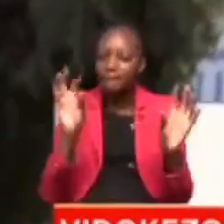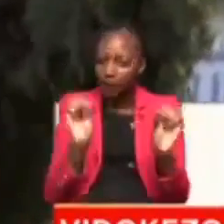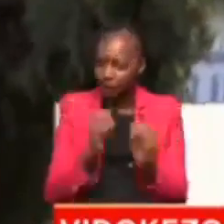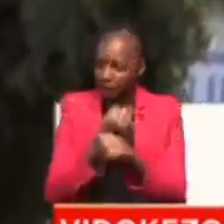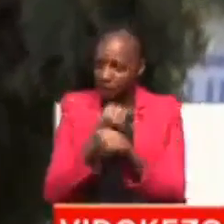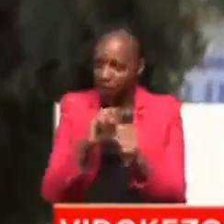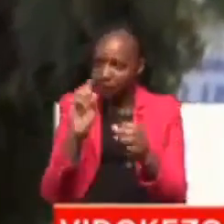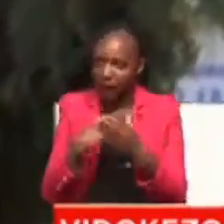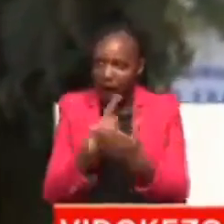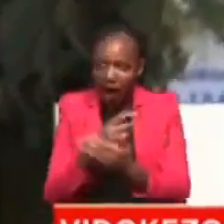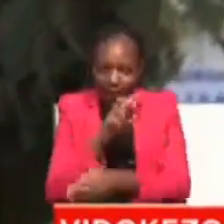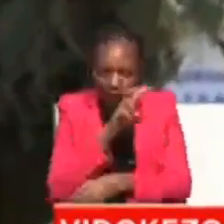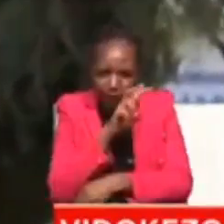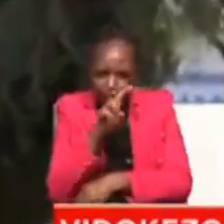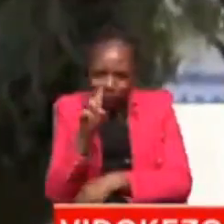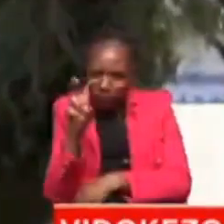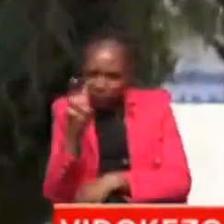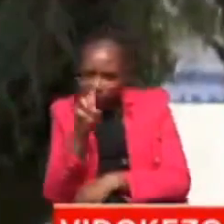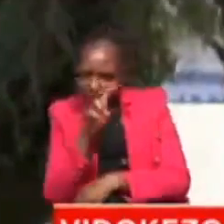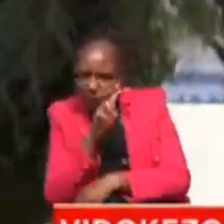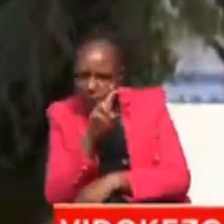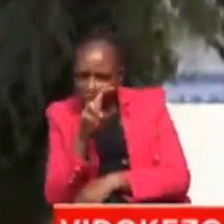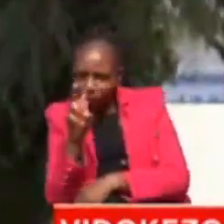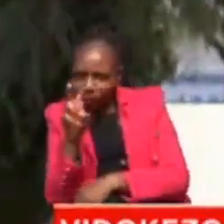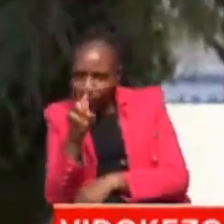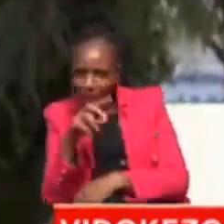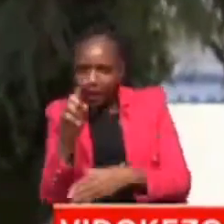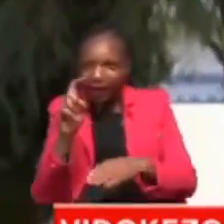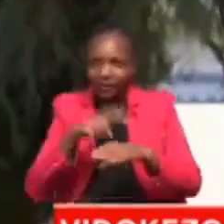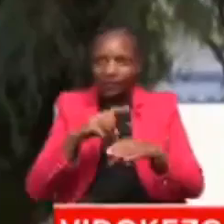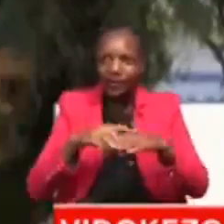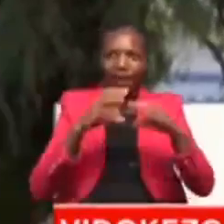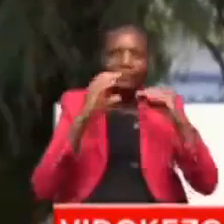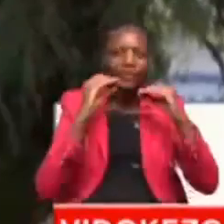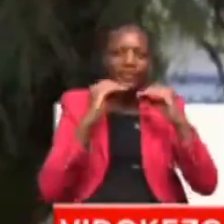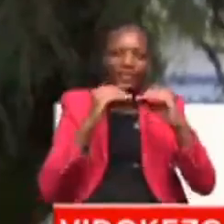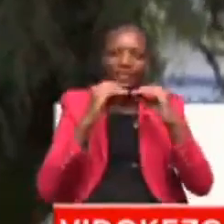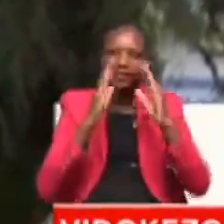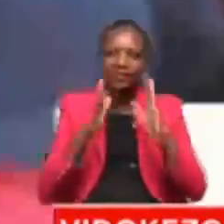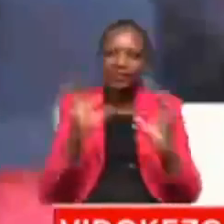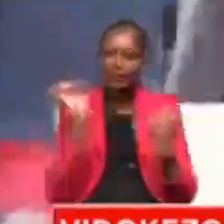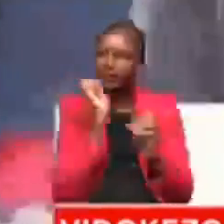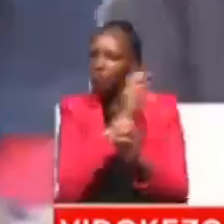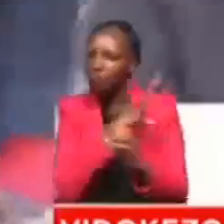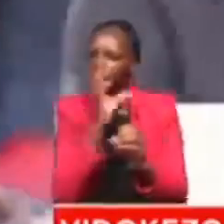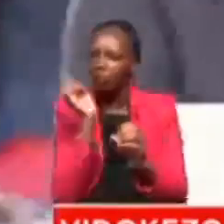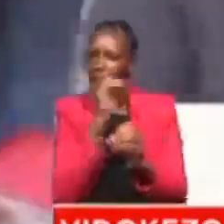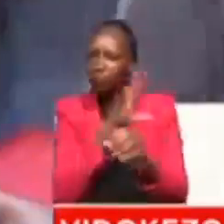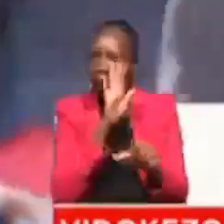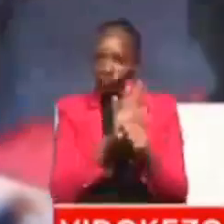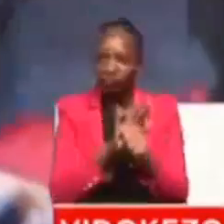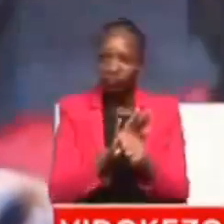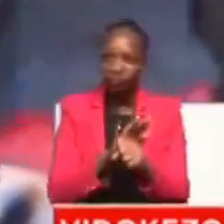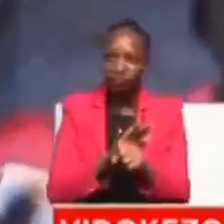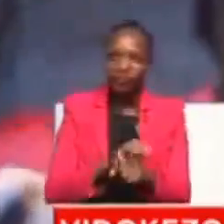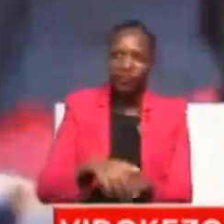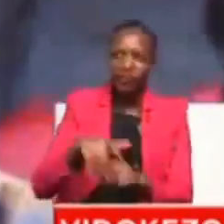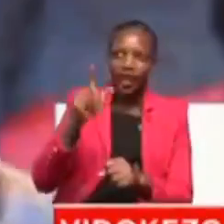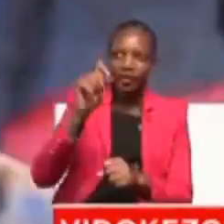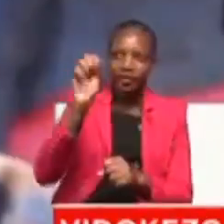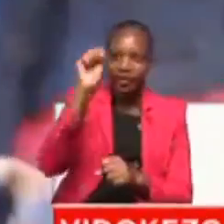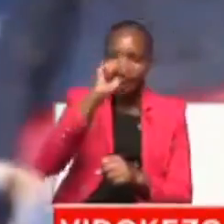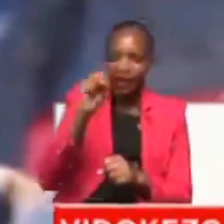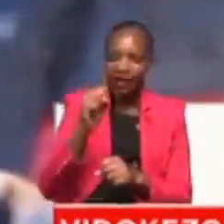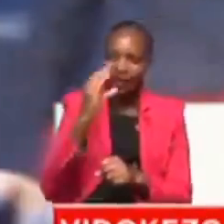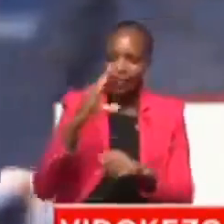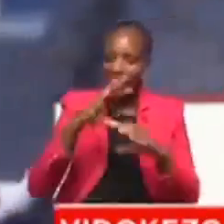likiwa kutuchungulia tu dirishani, walimu wakipiga kelele na kumtaka afungue mlango. The TIC sent money to Gusii